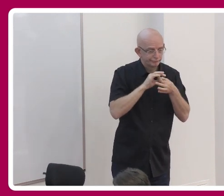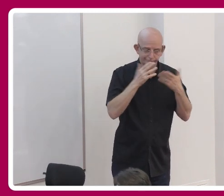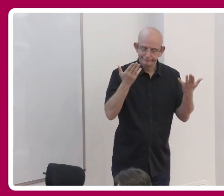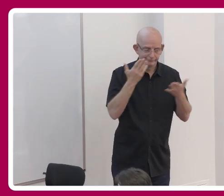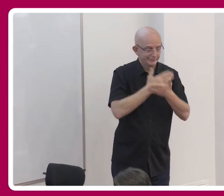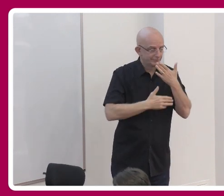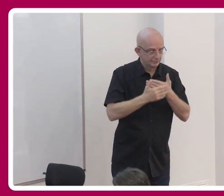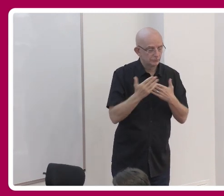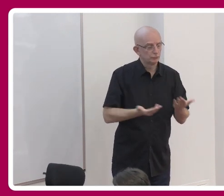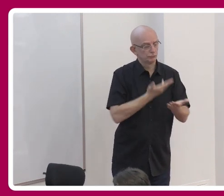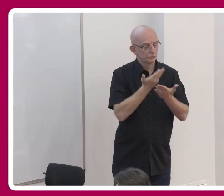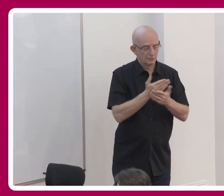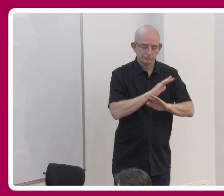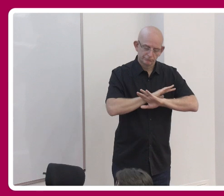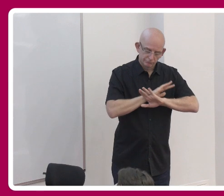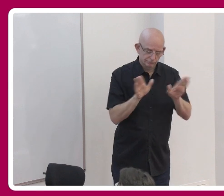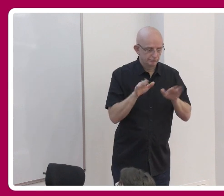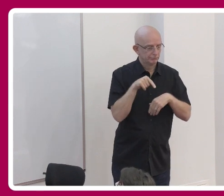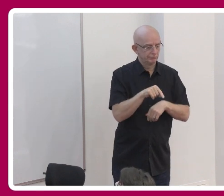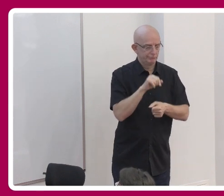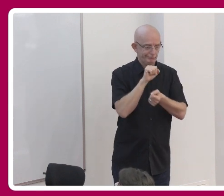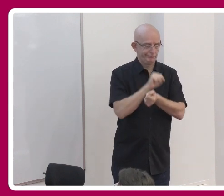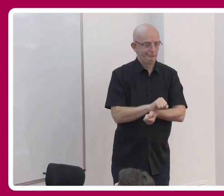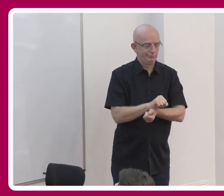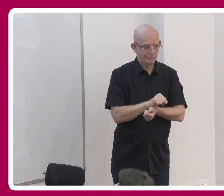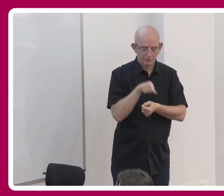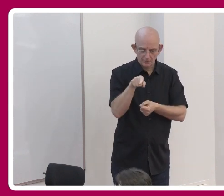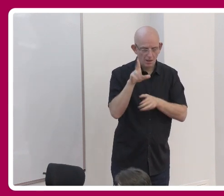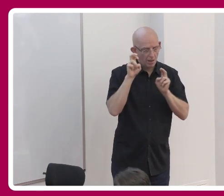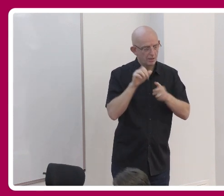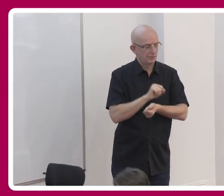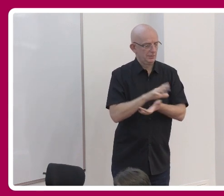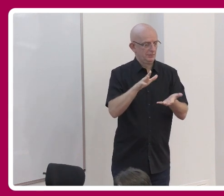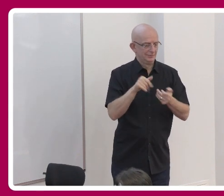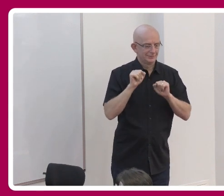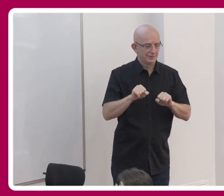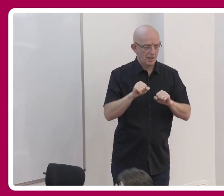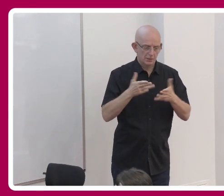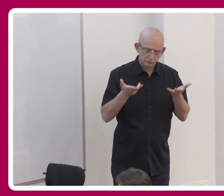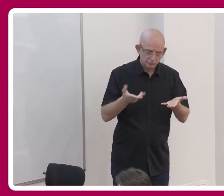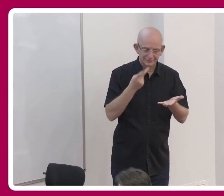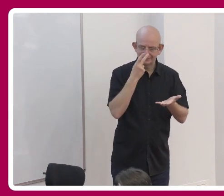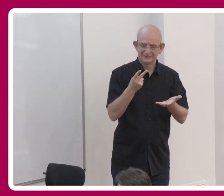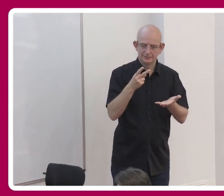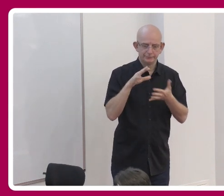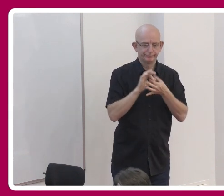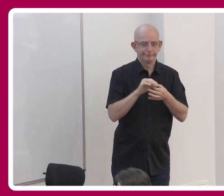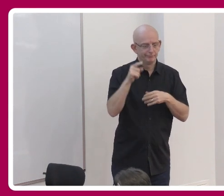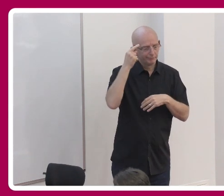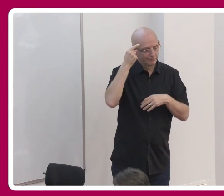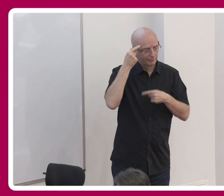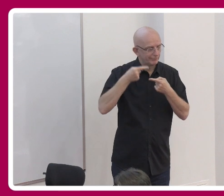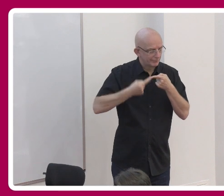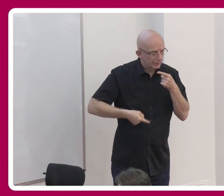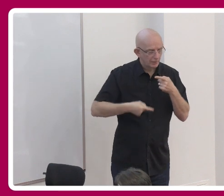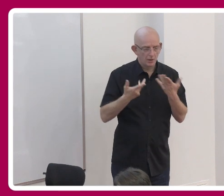impairment, and examinations or treatment without their free and informed consent, and investigating, prosecuting, and